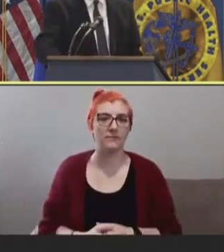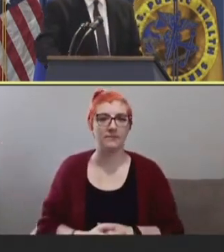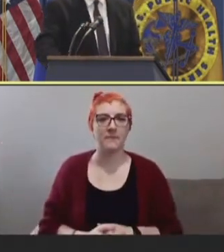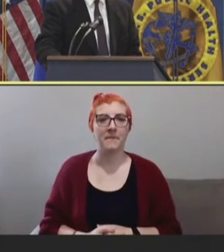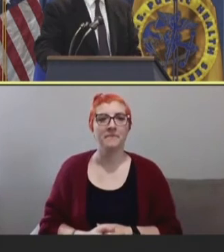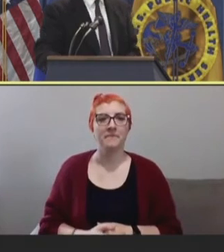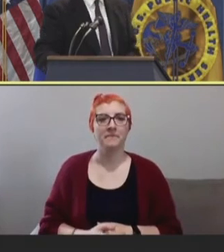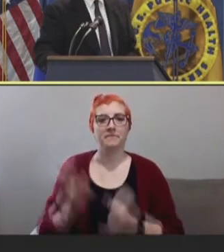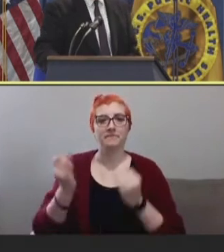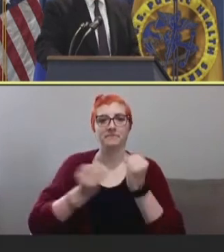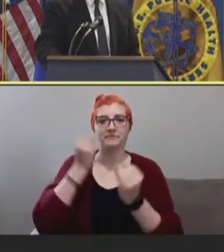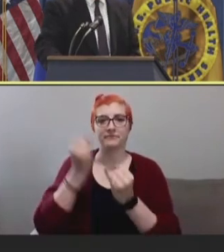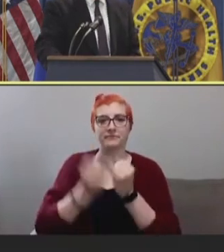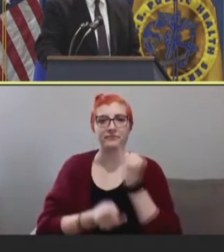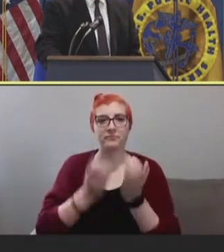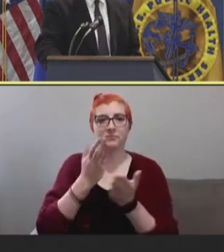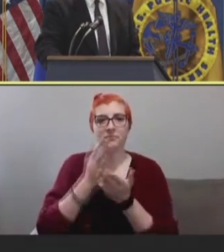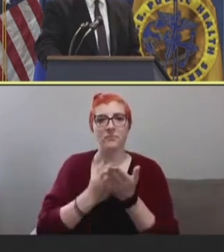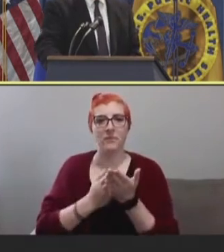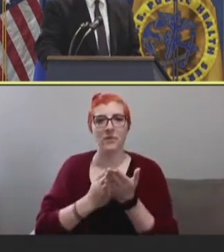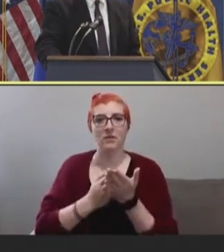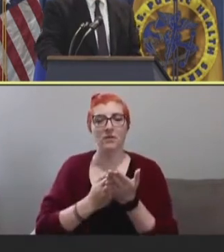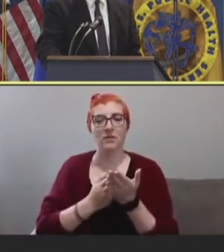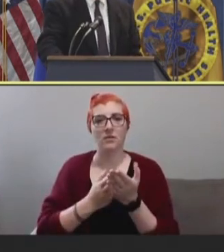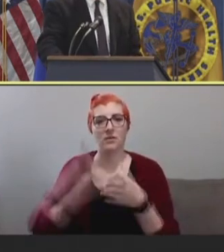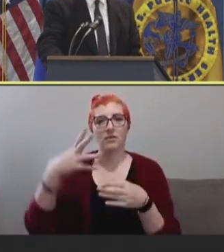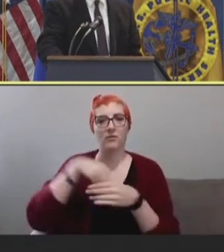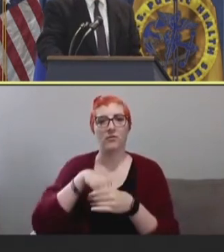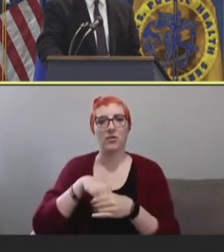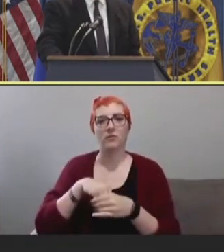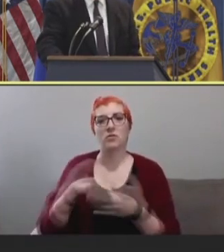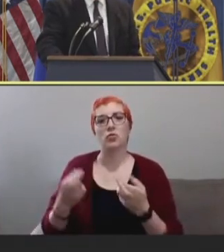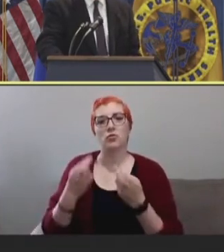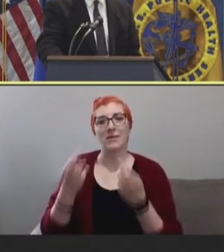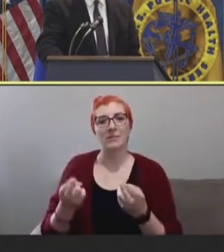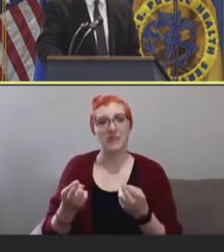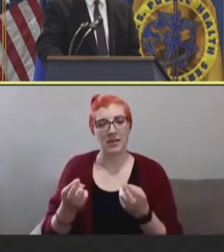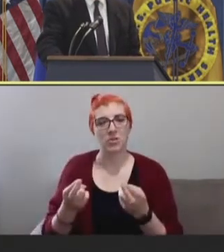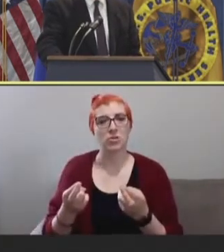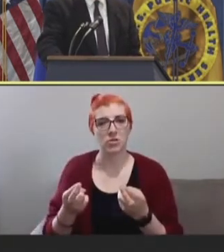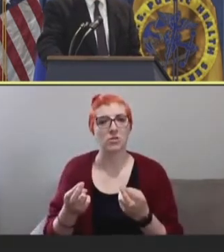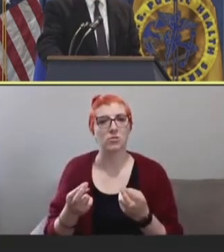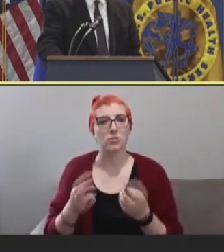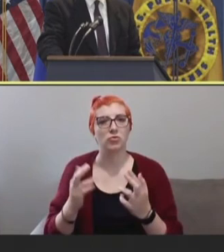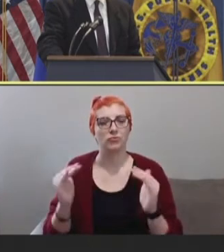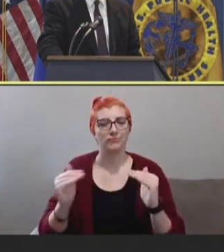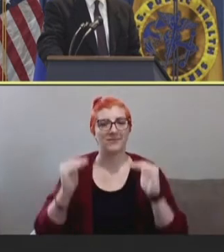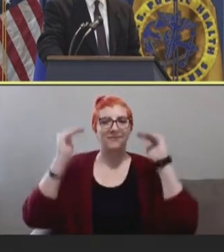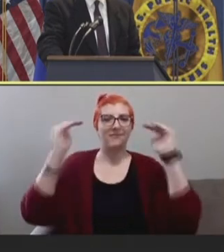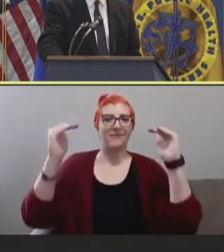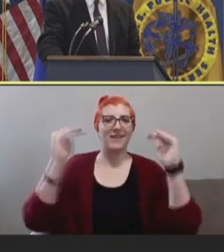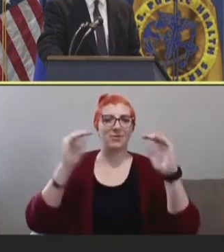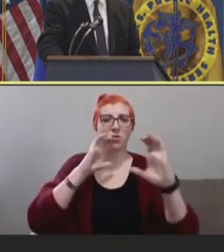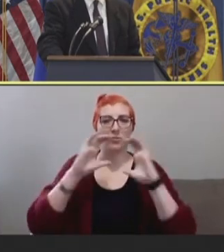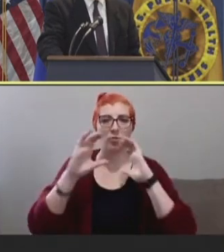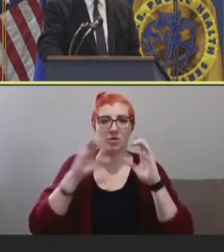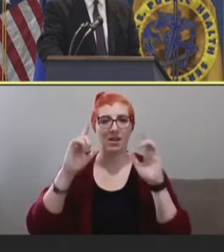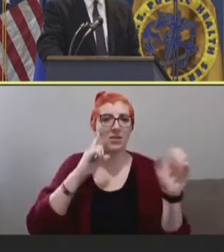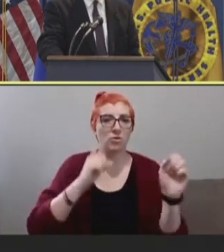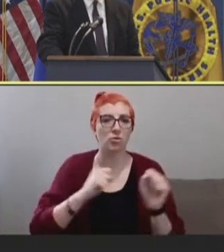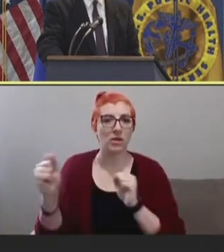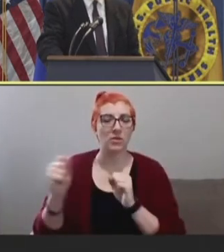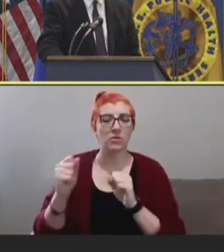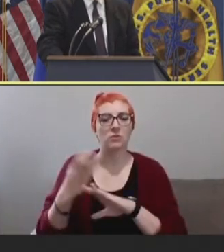The final section involves recommendations to help advance communication strategies that will increase